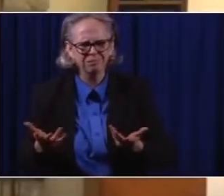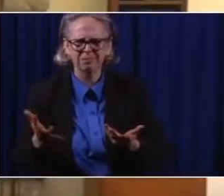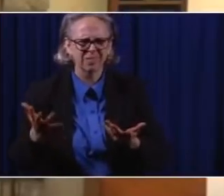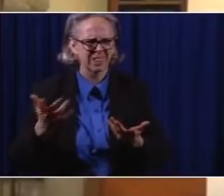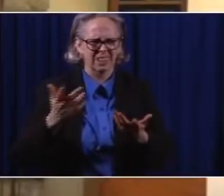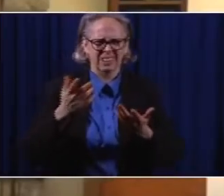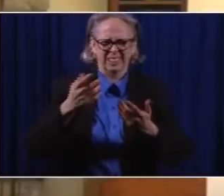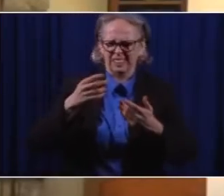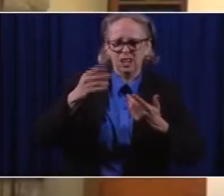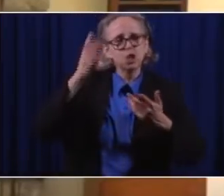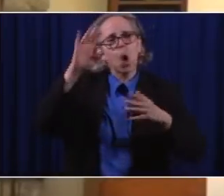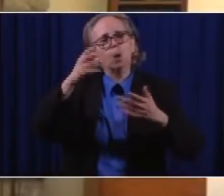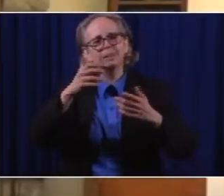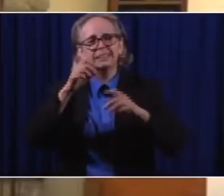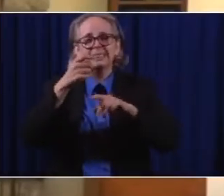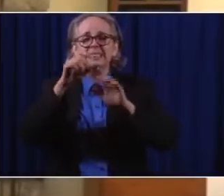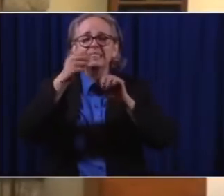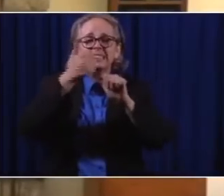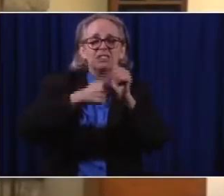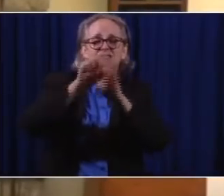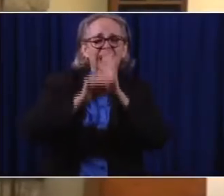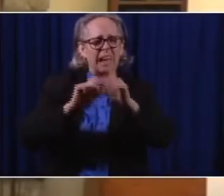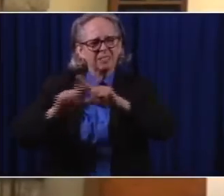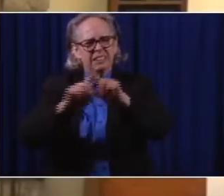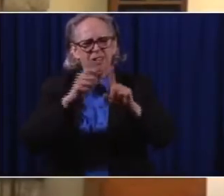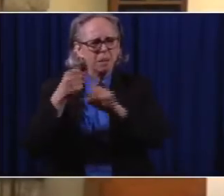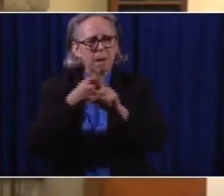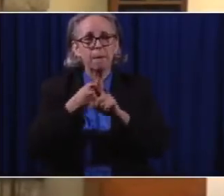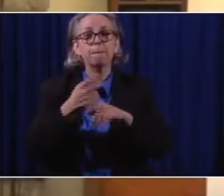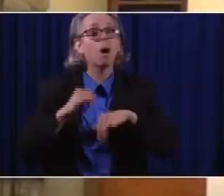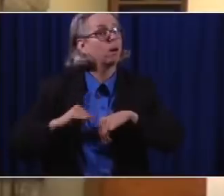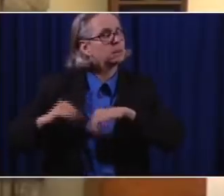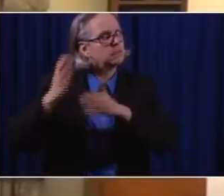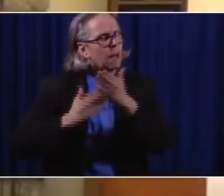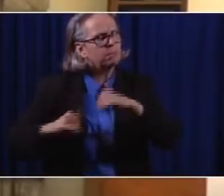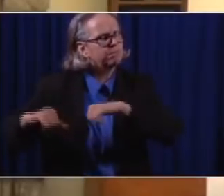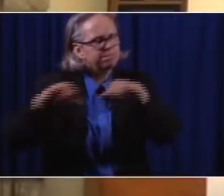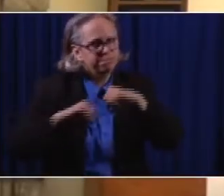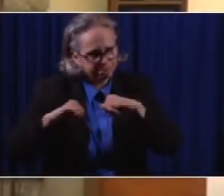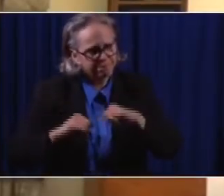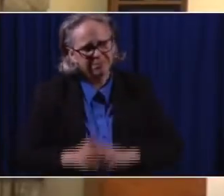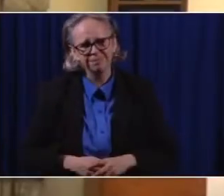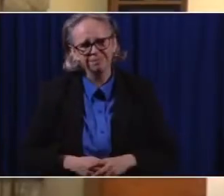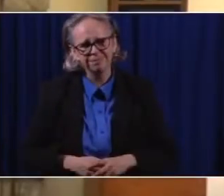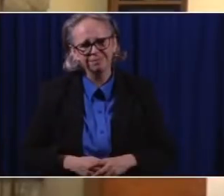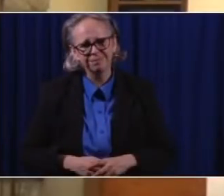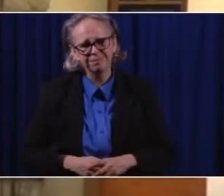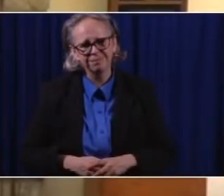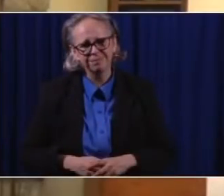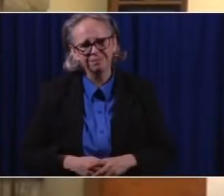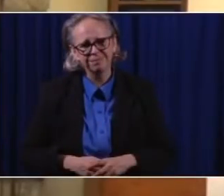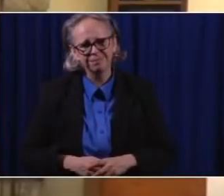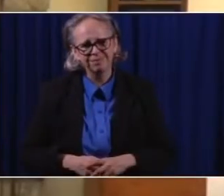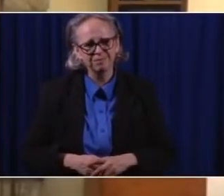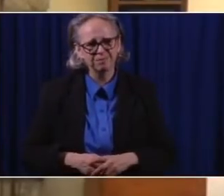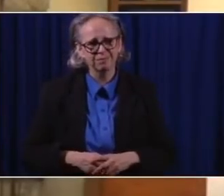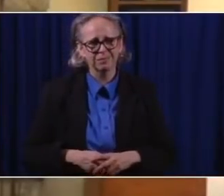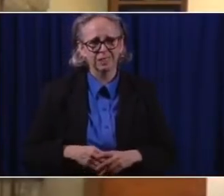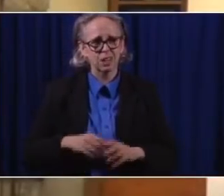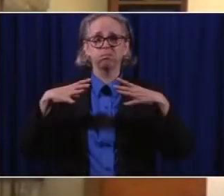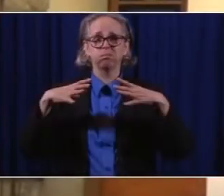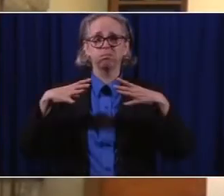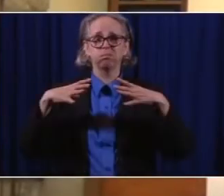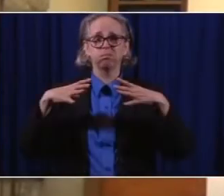every Midwest state is facing a problem. No one's got a break now. And so we continue to compare